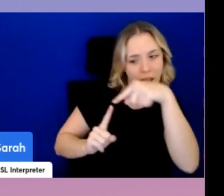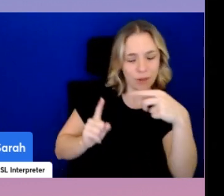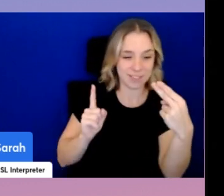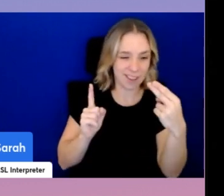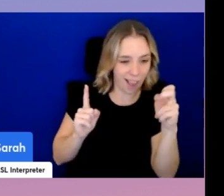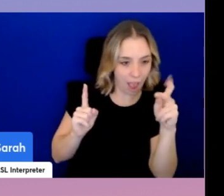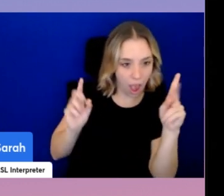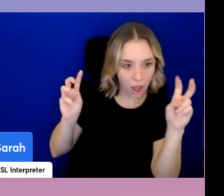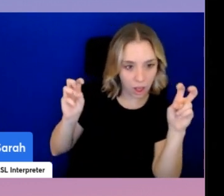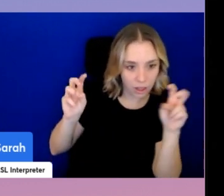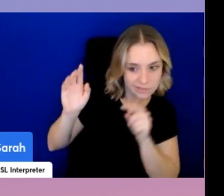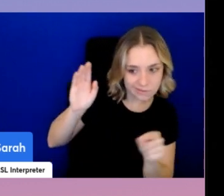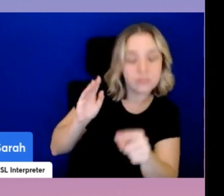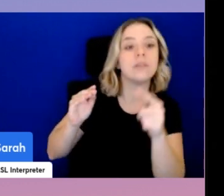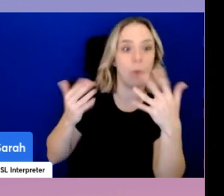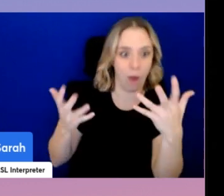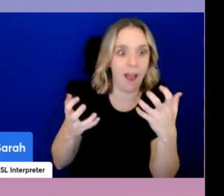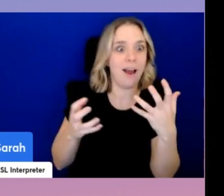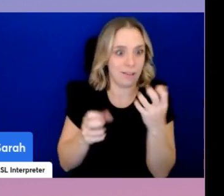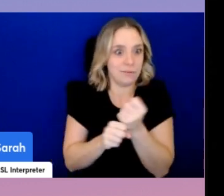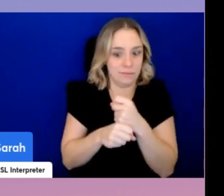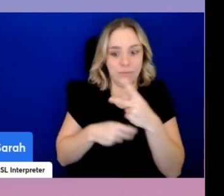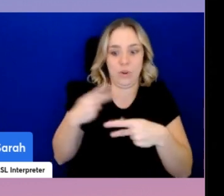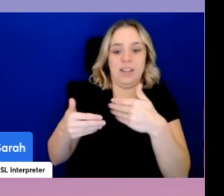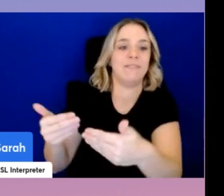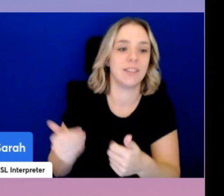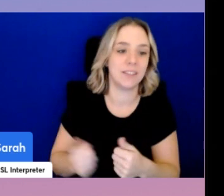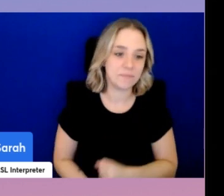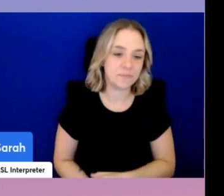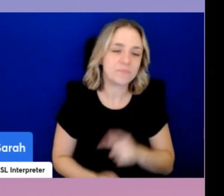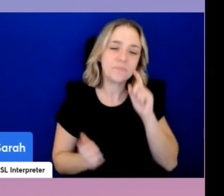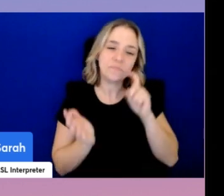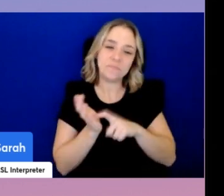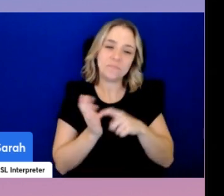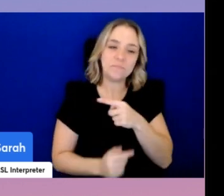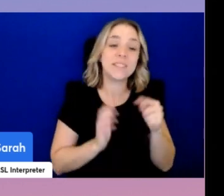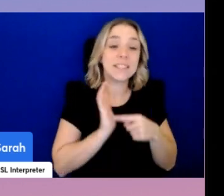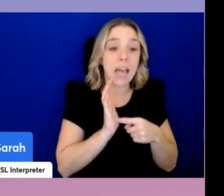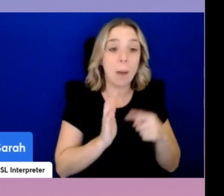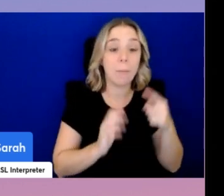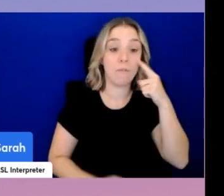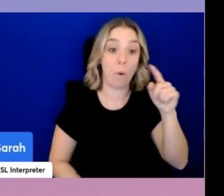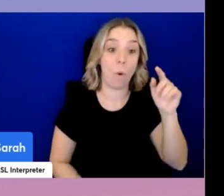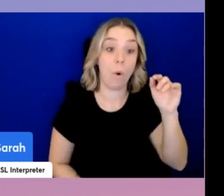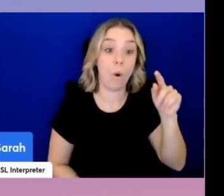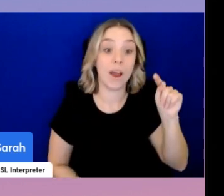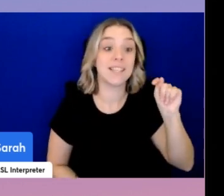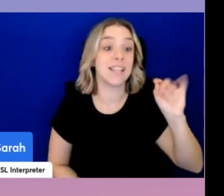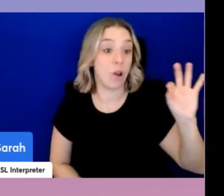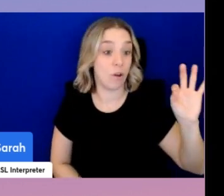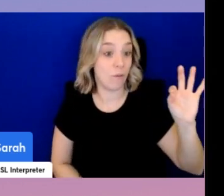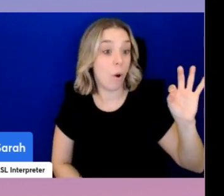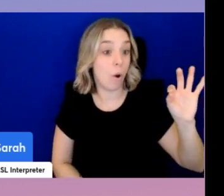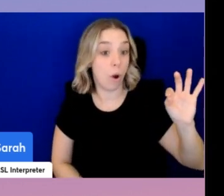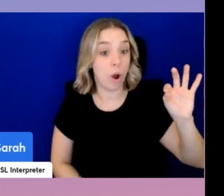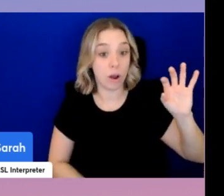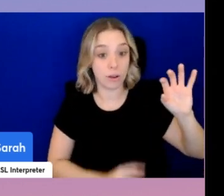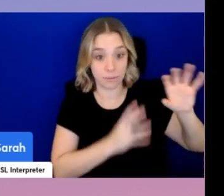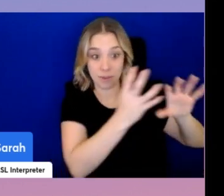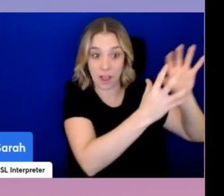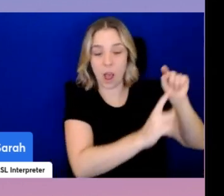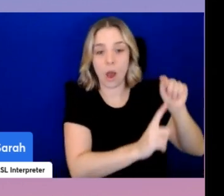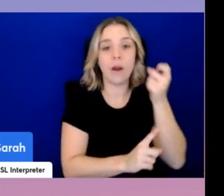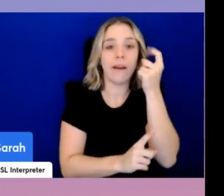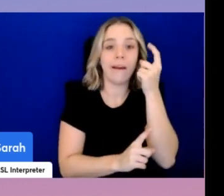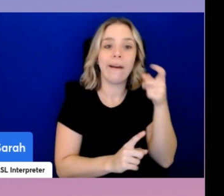restore productivity. Here we see an example of the contents of a Terraform state file, which is a configuration ledger used by Terraform